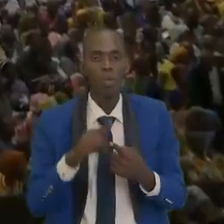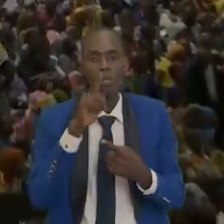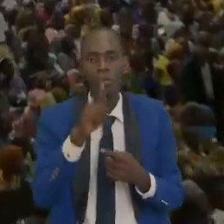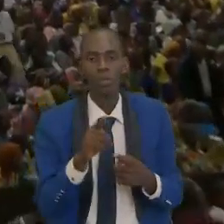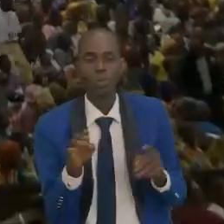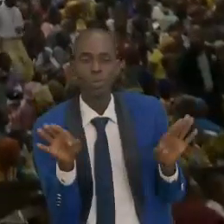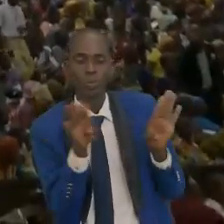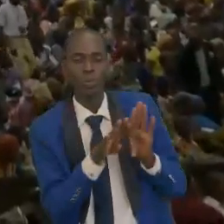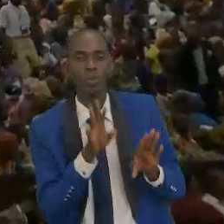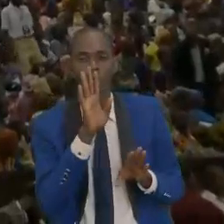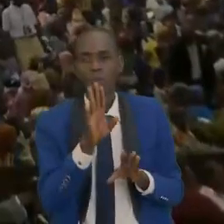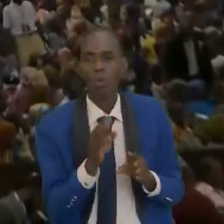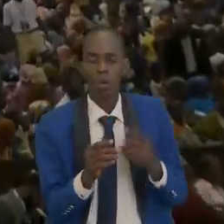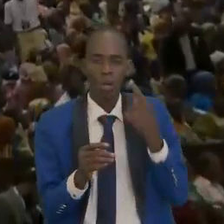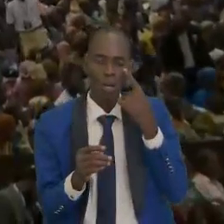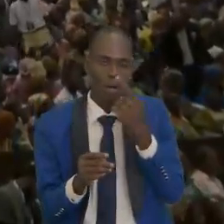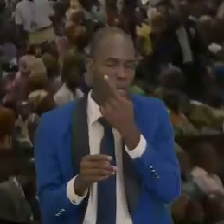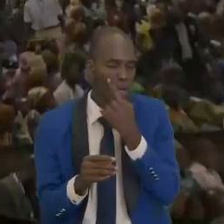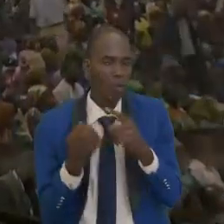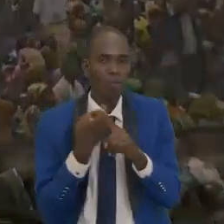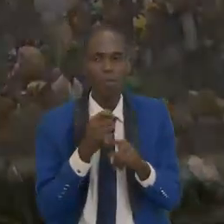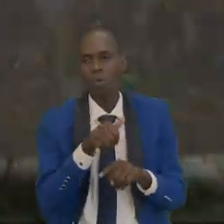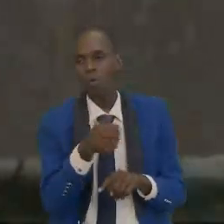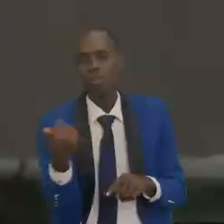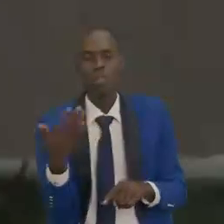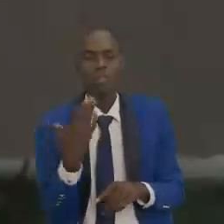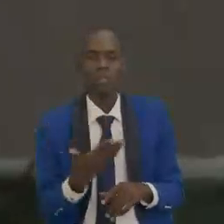every other sinner in the world